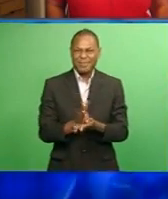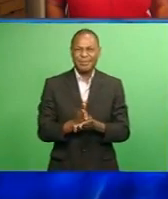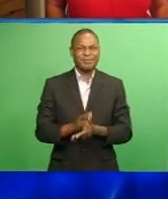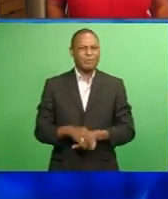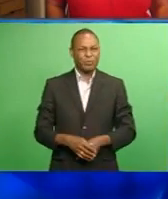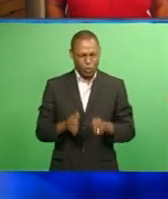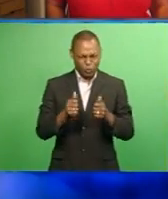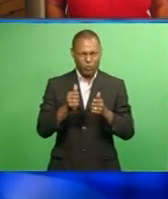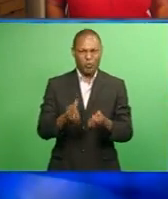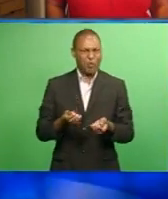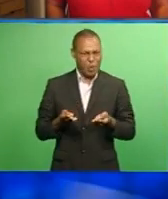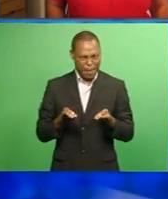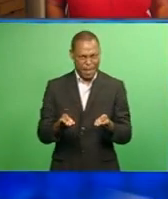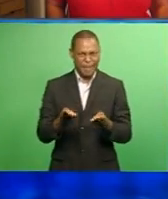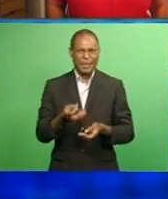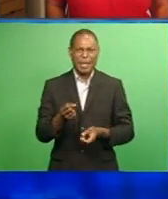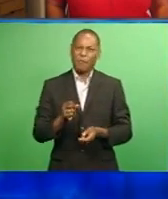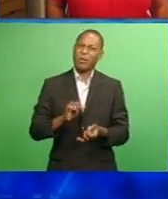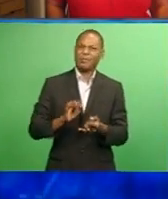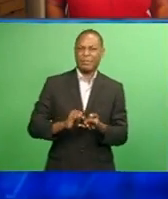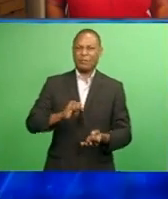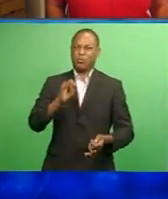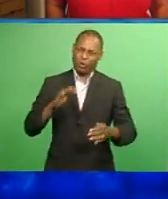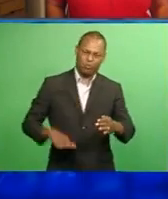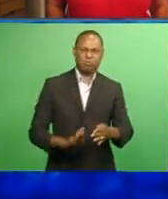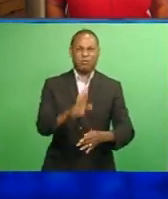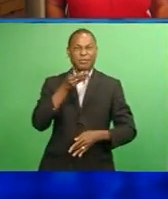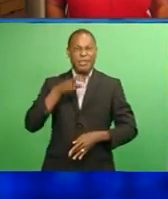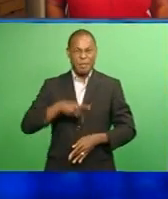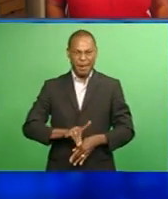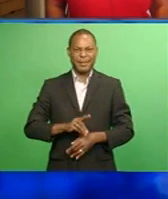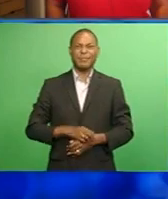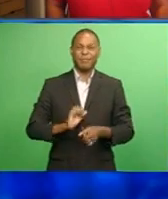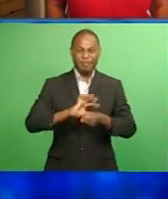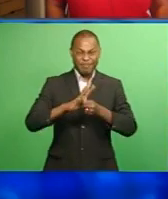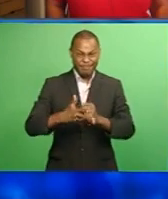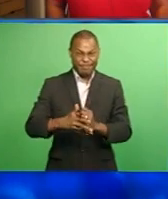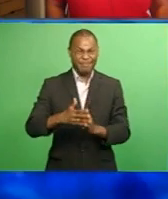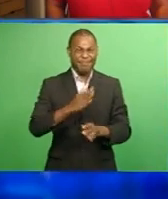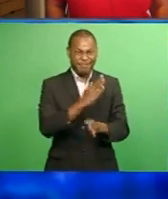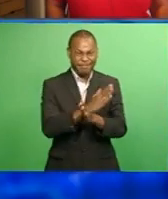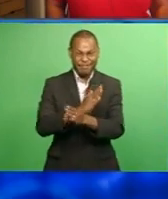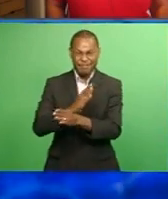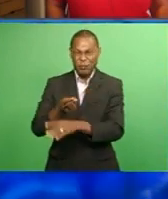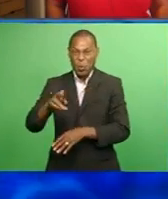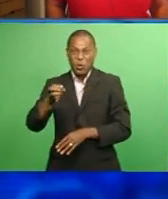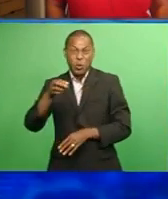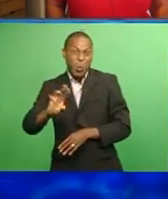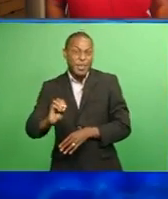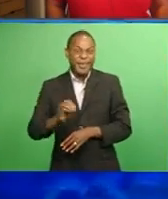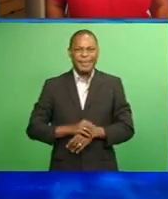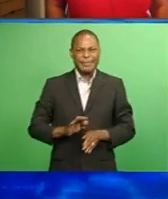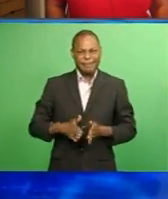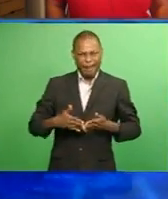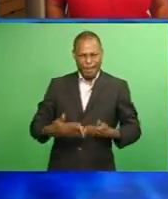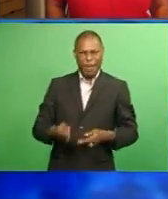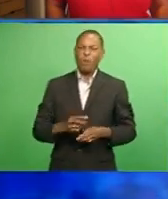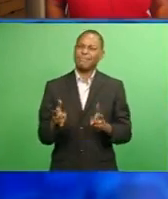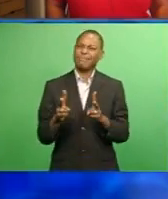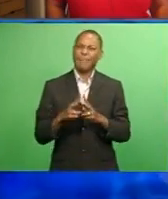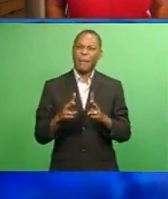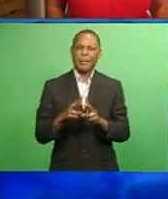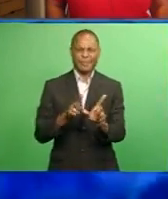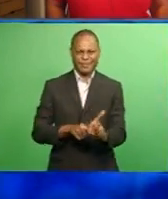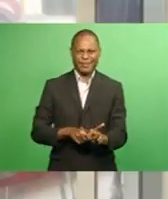as there seems to have been an increase in demand. With the COVID-19 lockdown in 2020, the cravings seem to have doubled a year